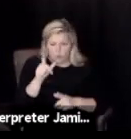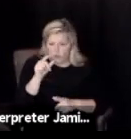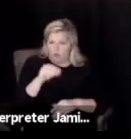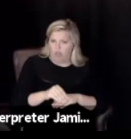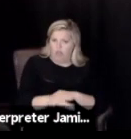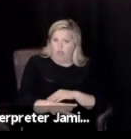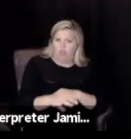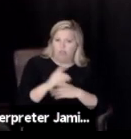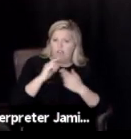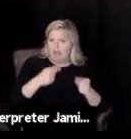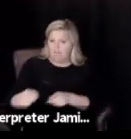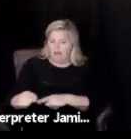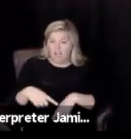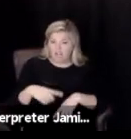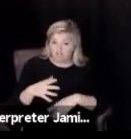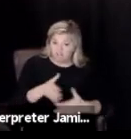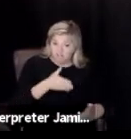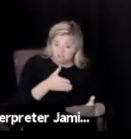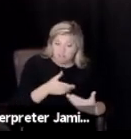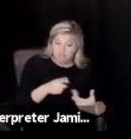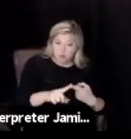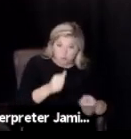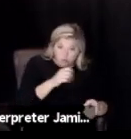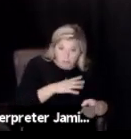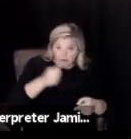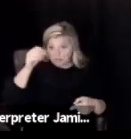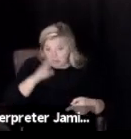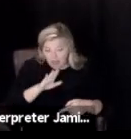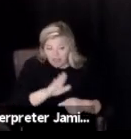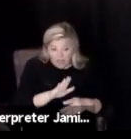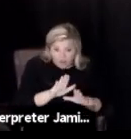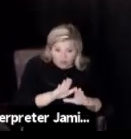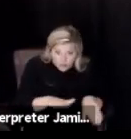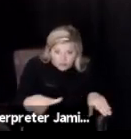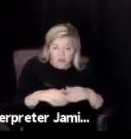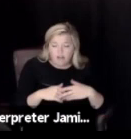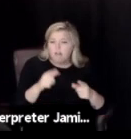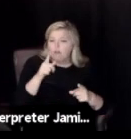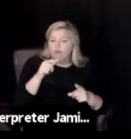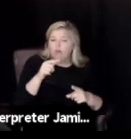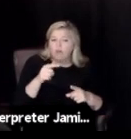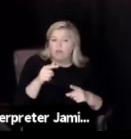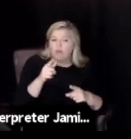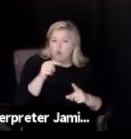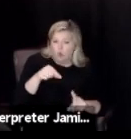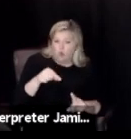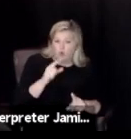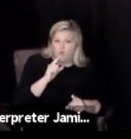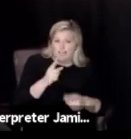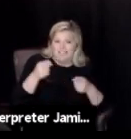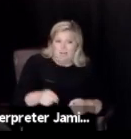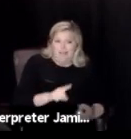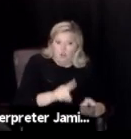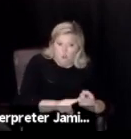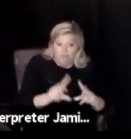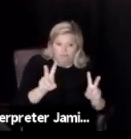just to women? Is it happening to men? Is it happening to their children? Who is this happening to, and why is it happening, and what is happening?